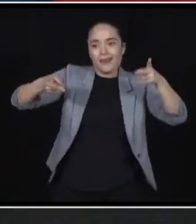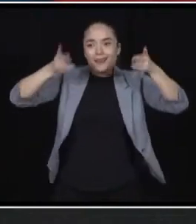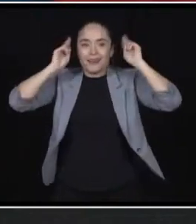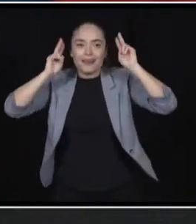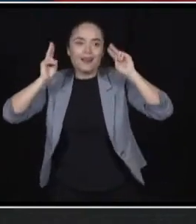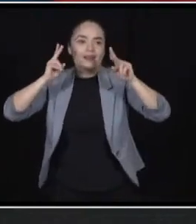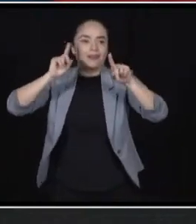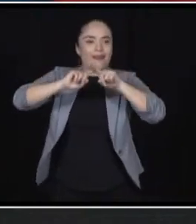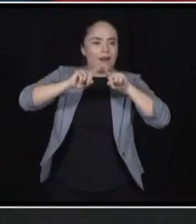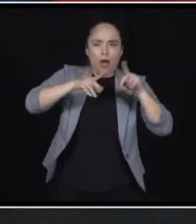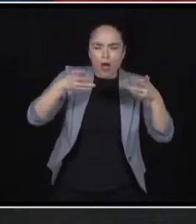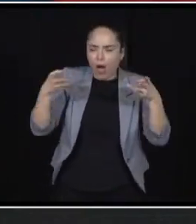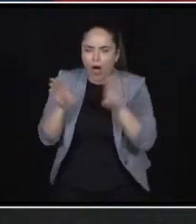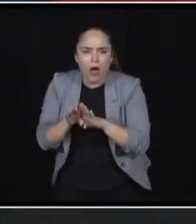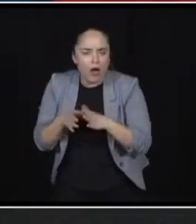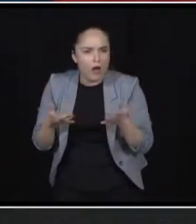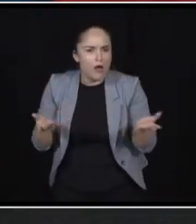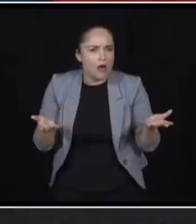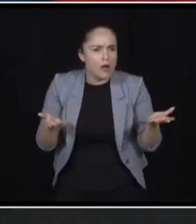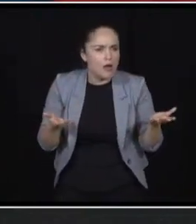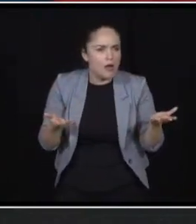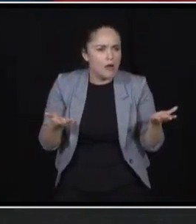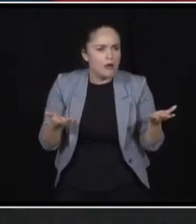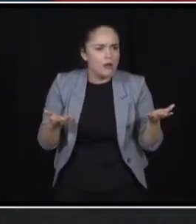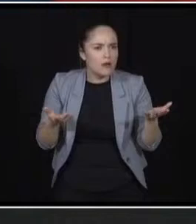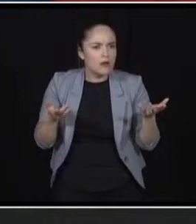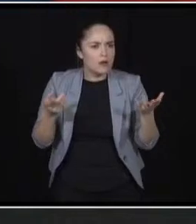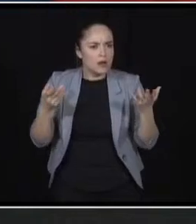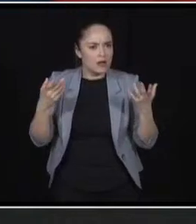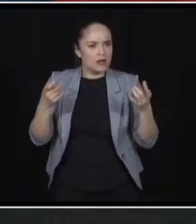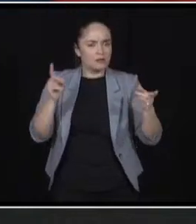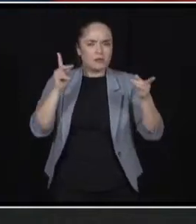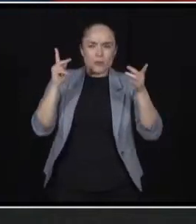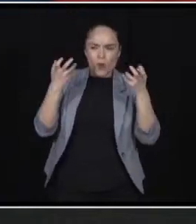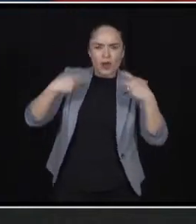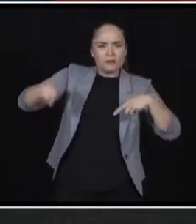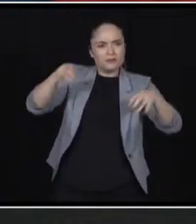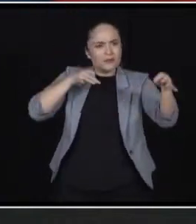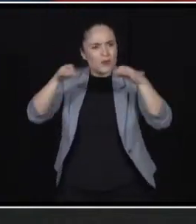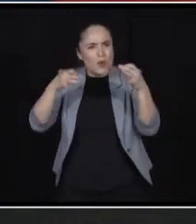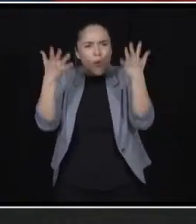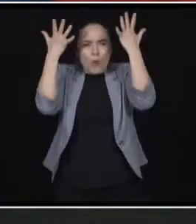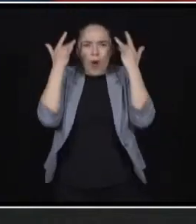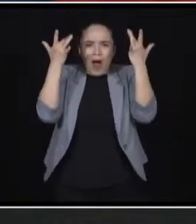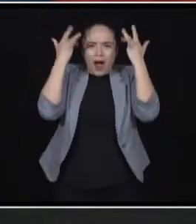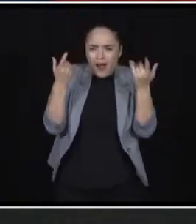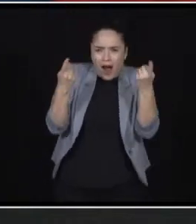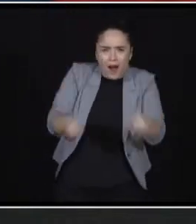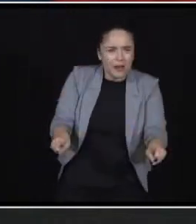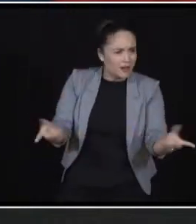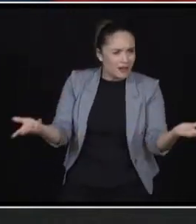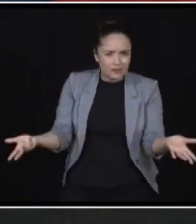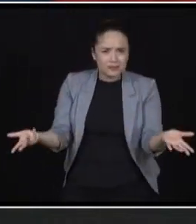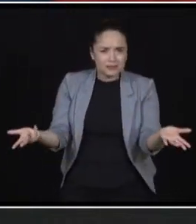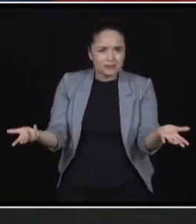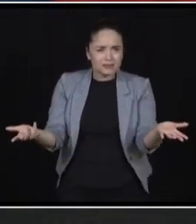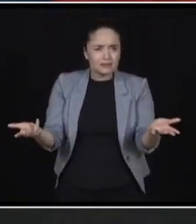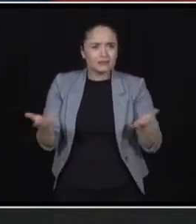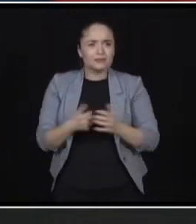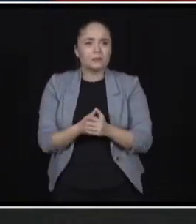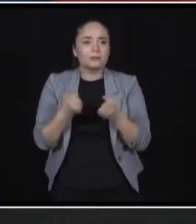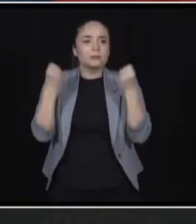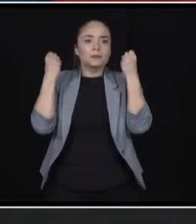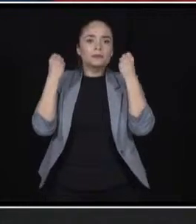and I think a lot of people would like this explanation on what happened. People were, a lot of health